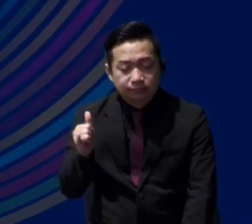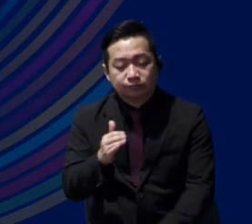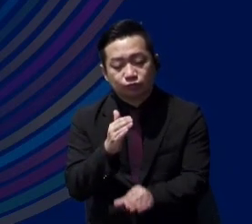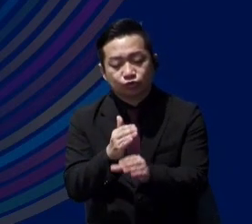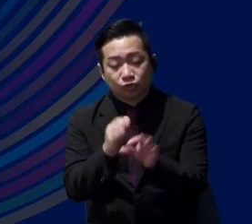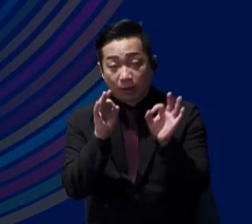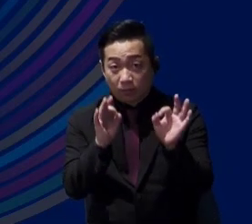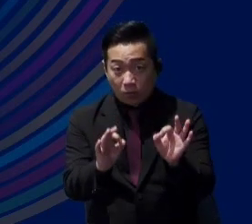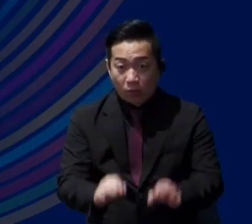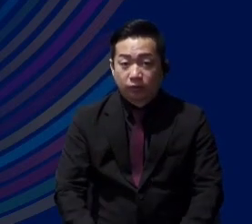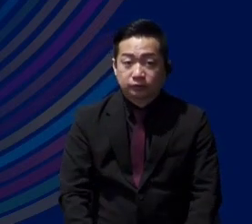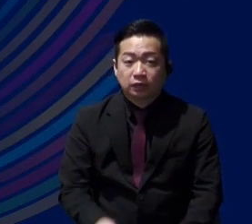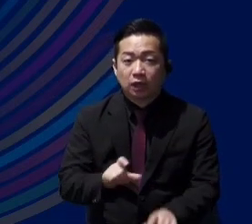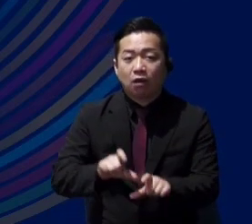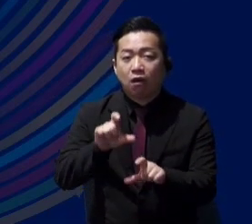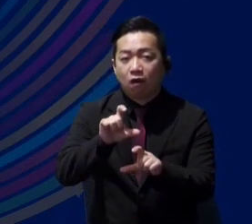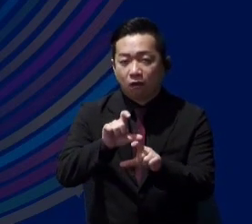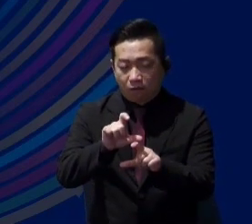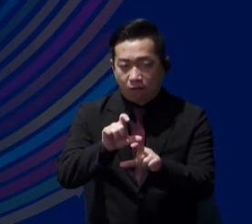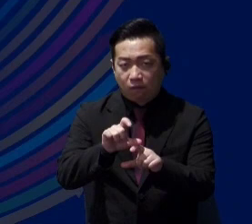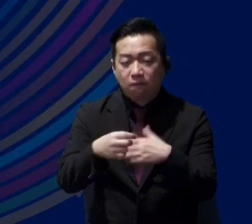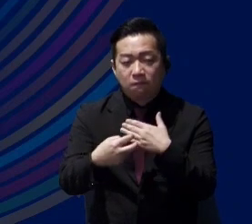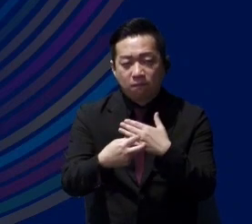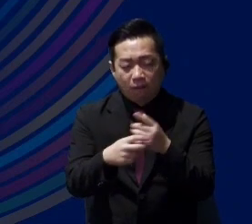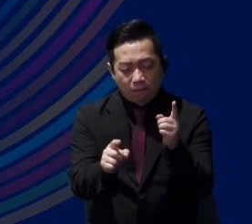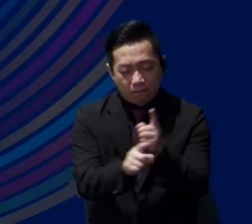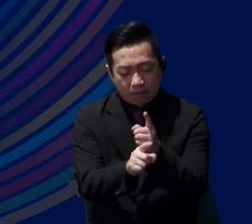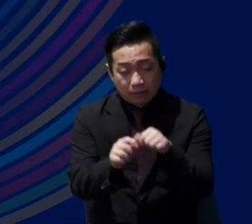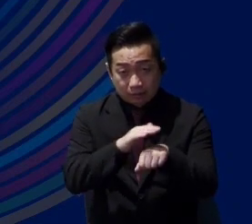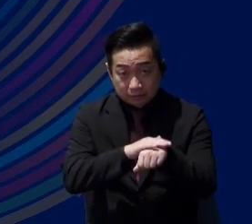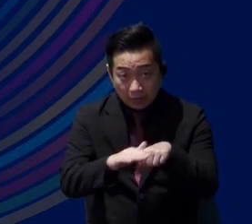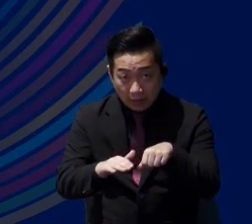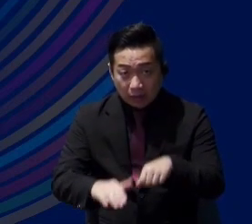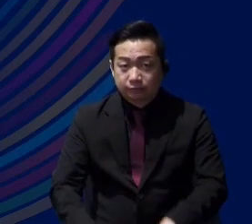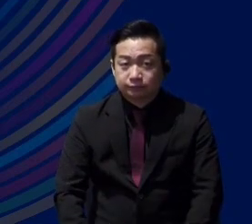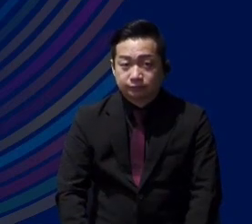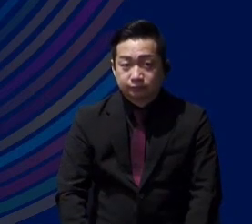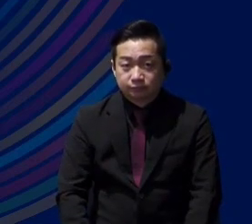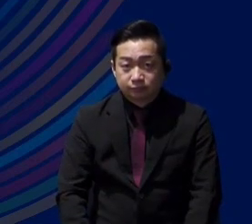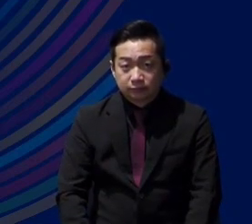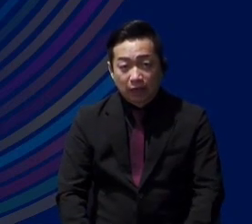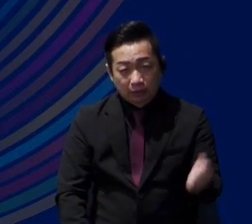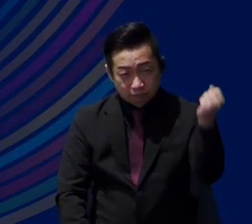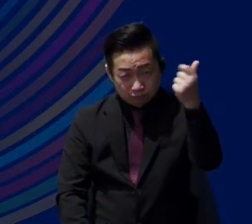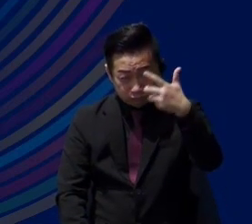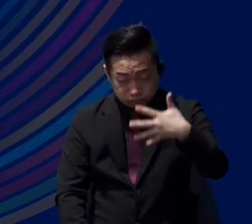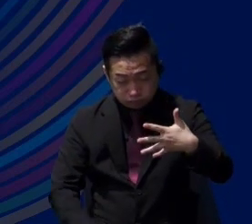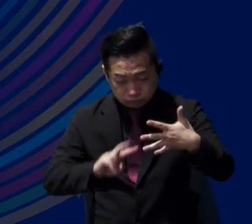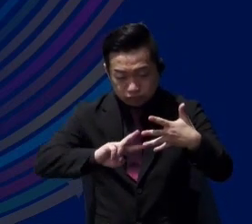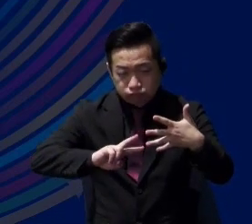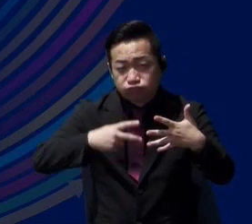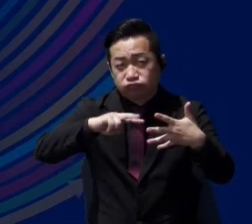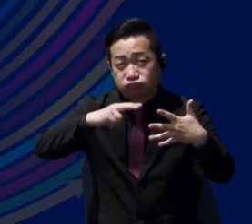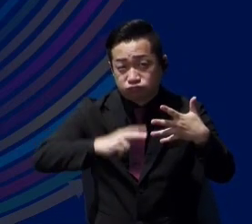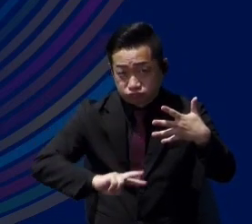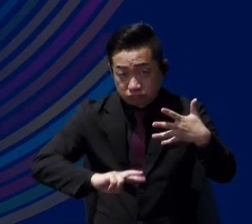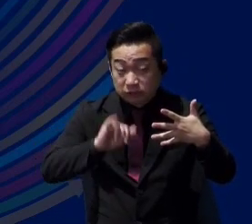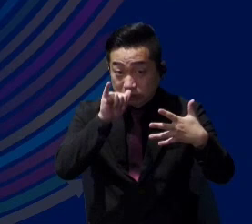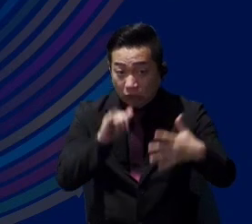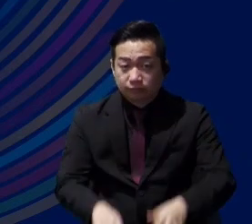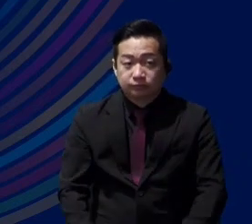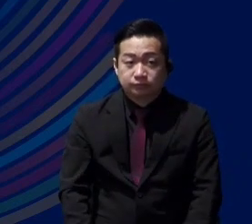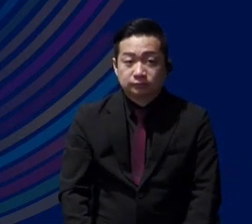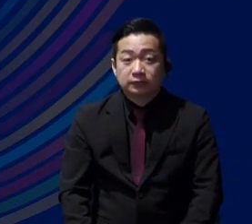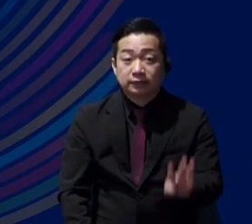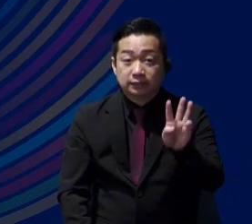Okay, and if you want to compare these three countries, that here is